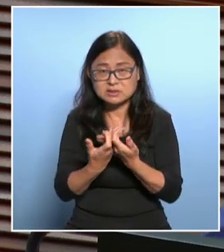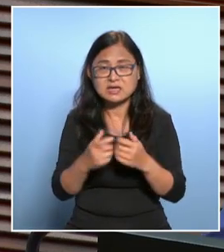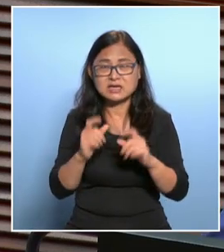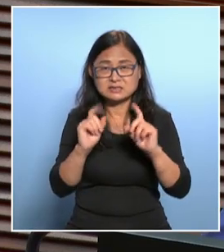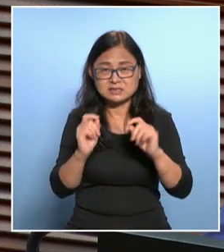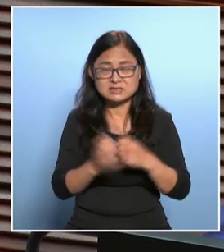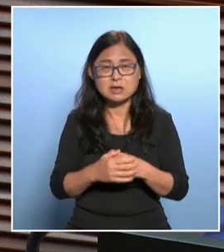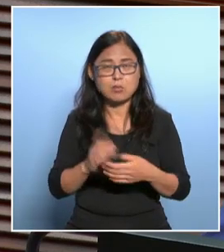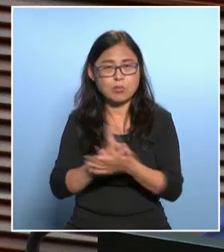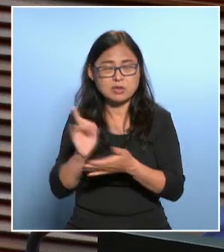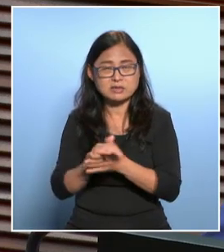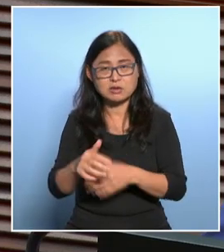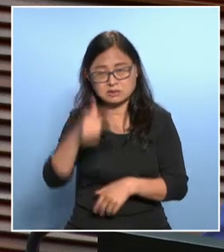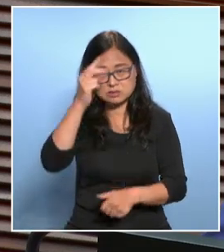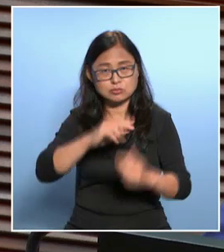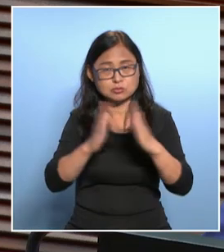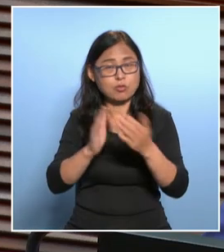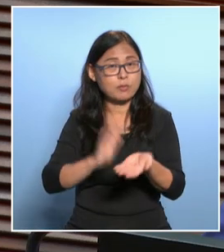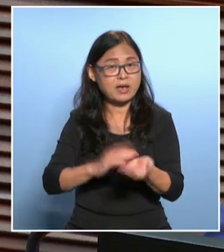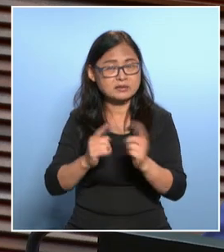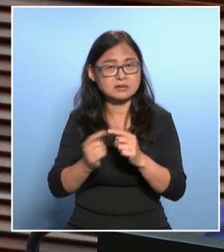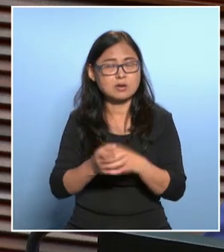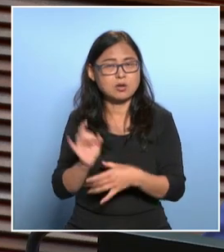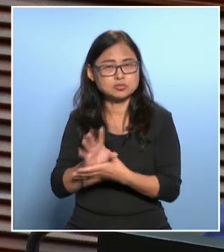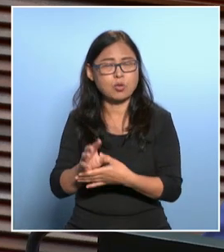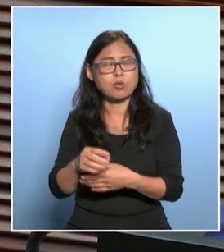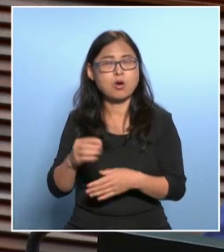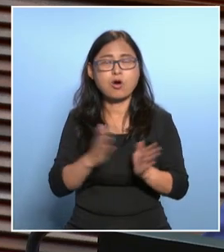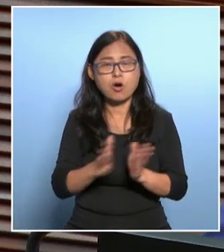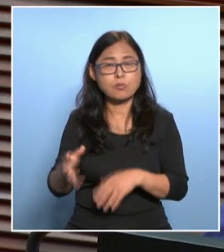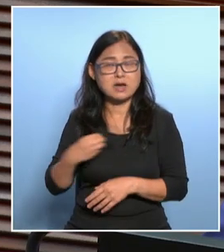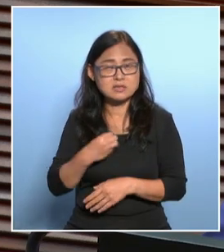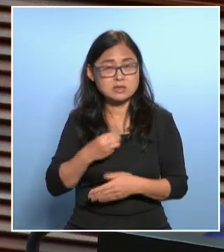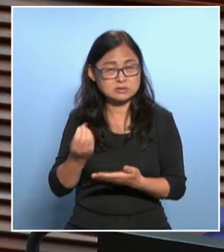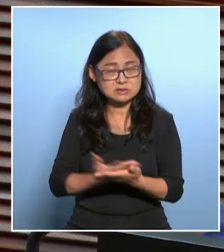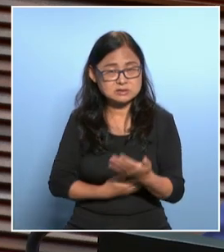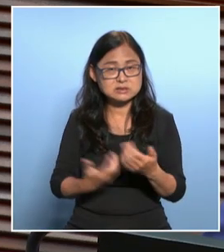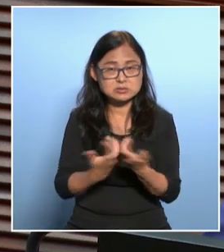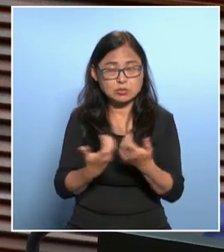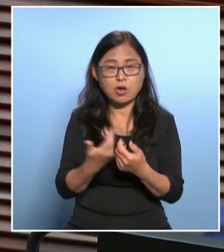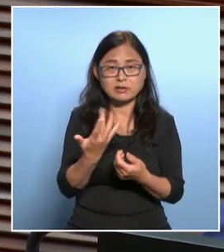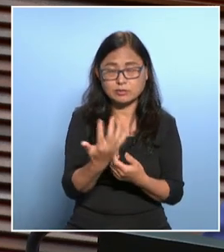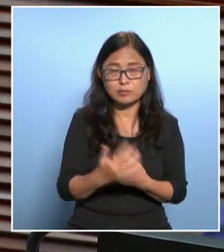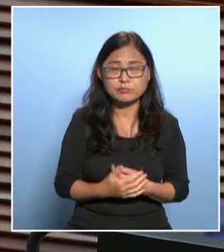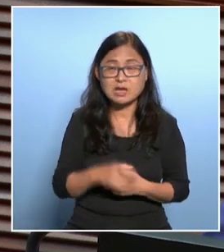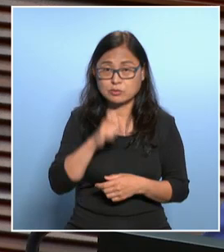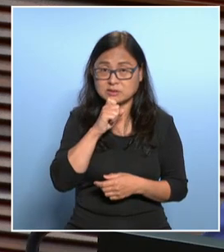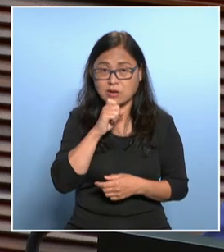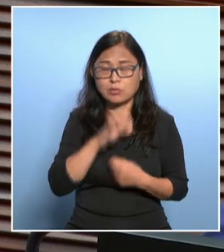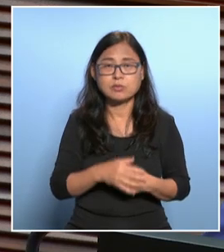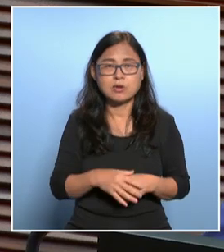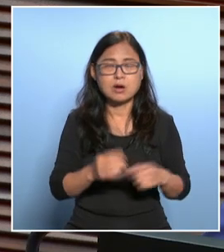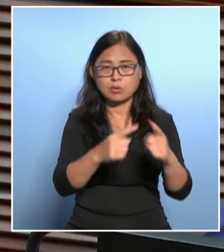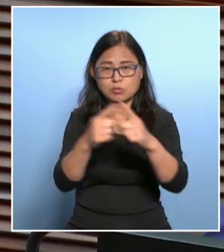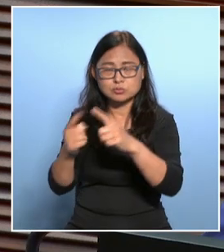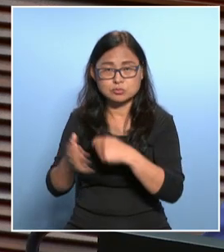Do you have any specific figures regarding the number of AMDs made by HA patients?